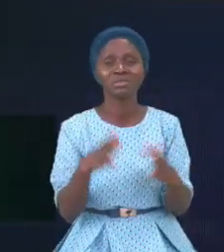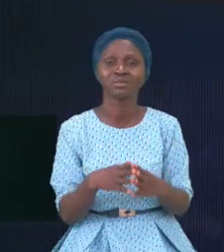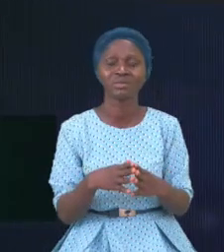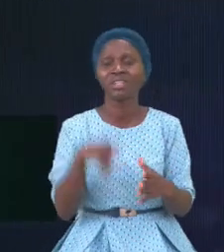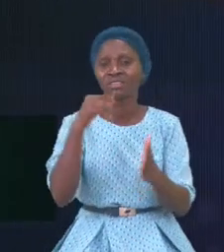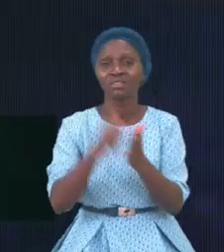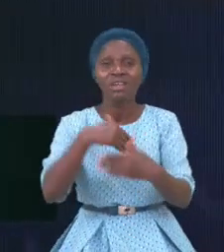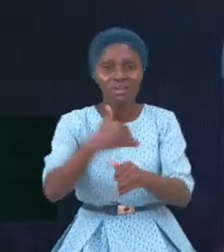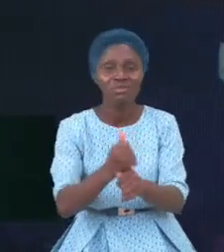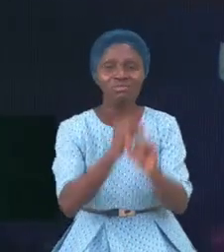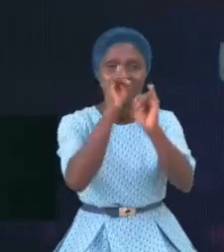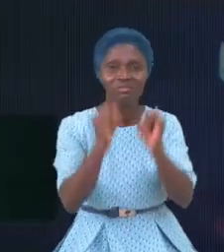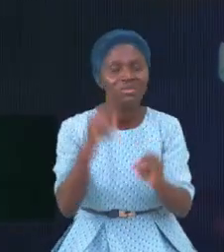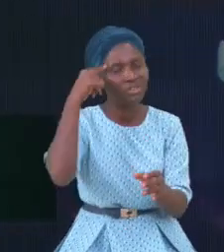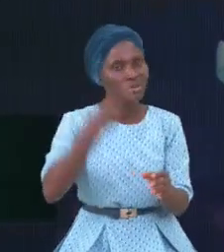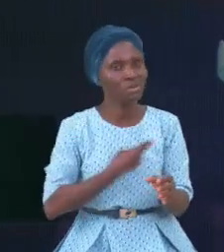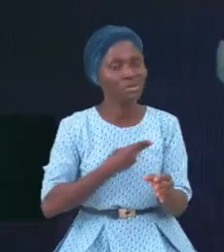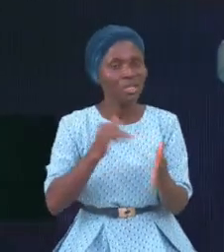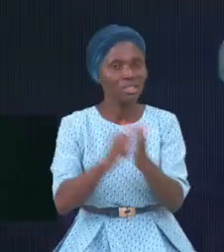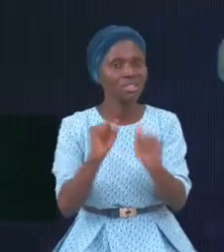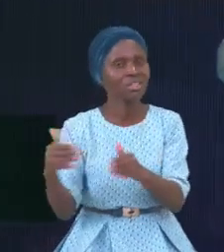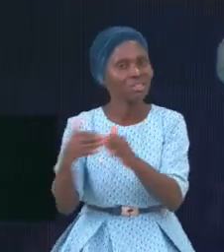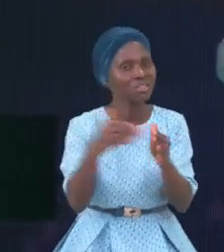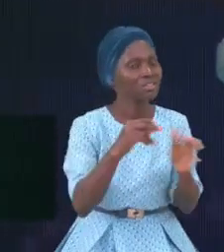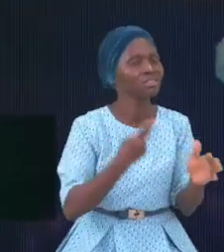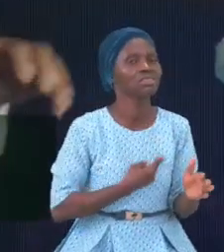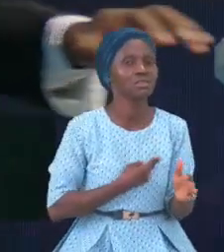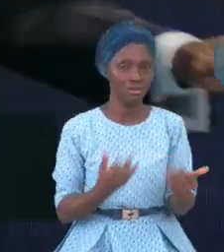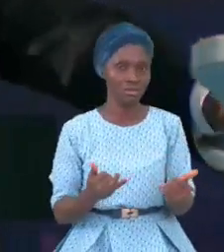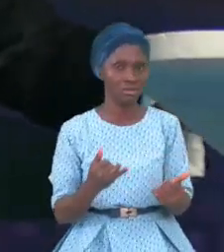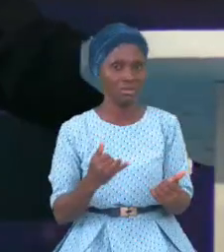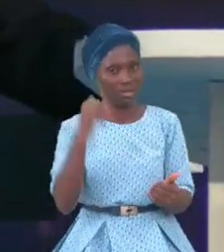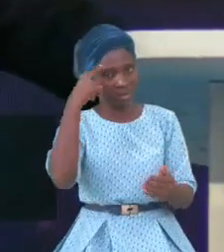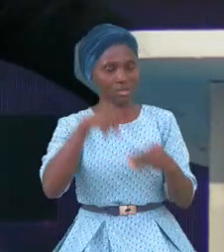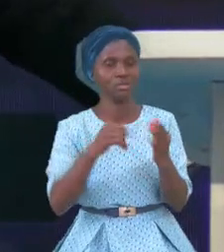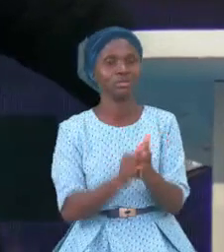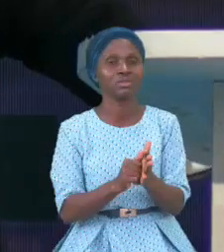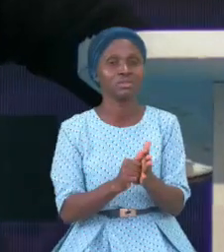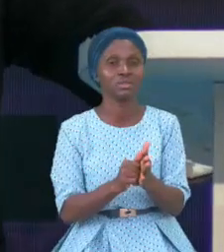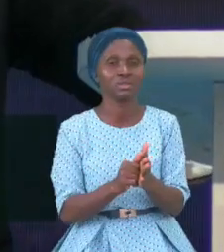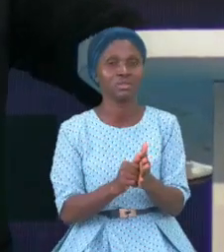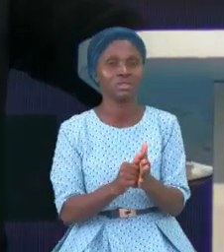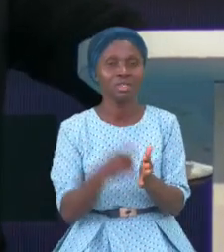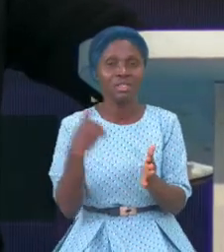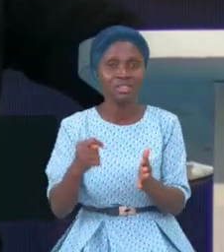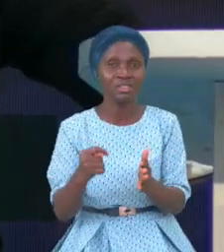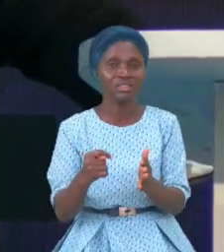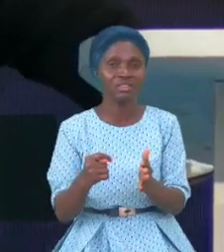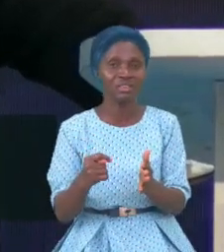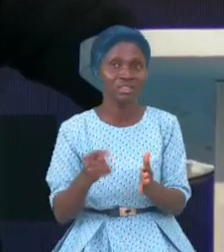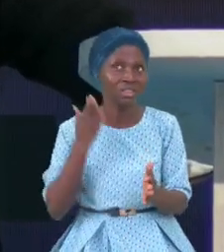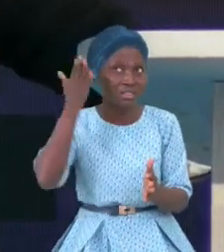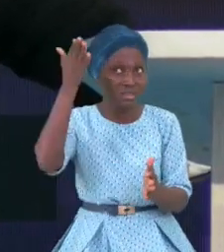Hey, look at that. Make us God that will go before us. The destination that God